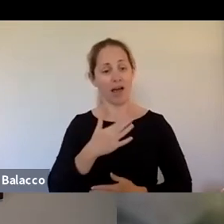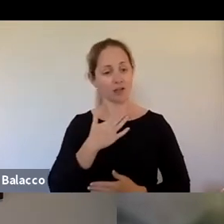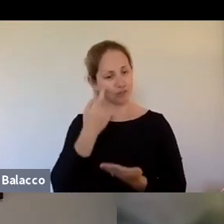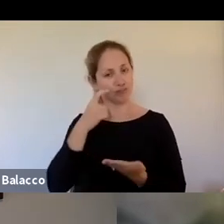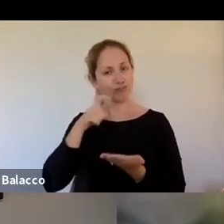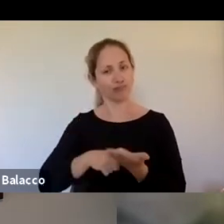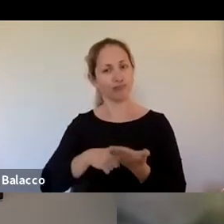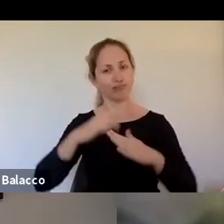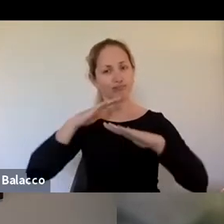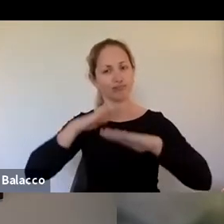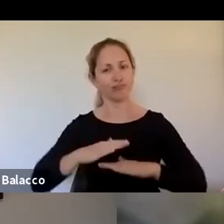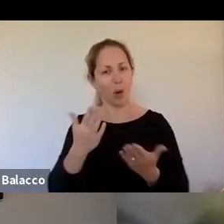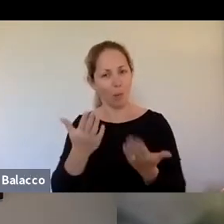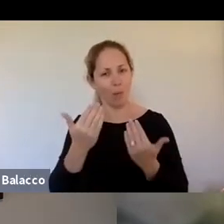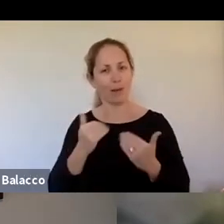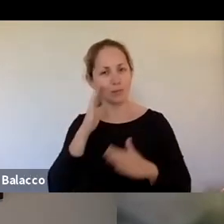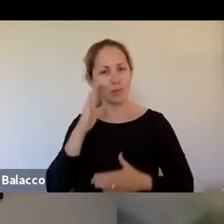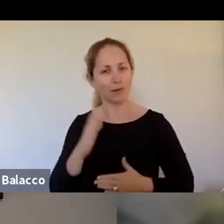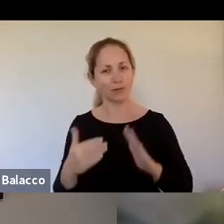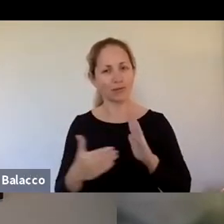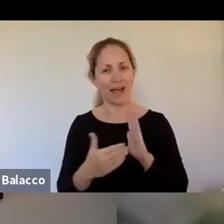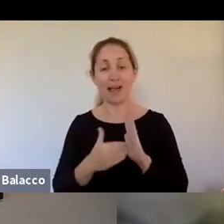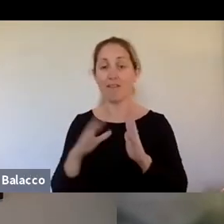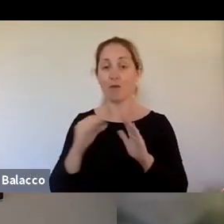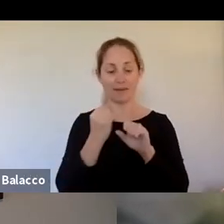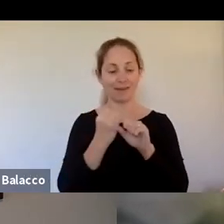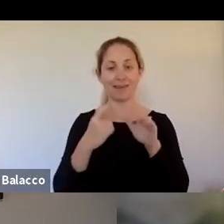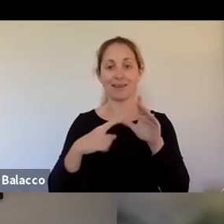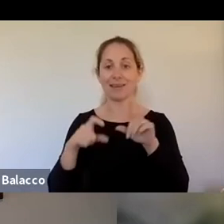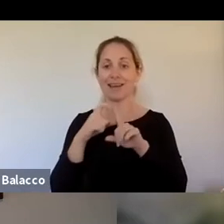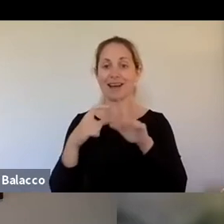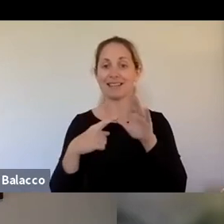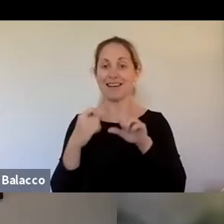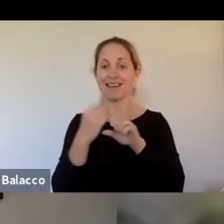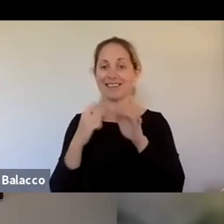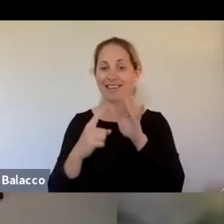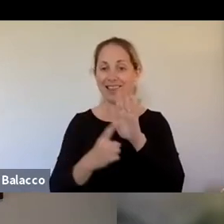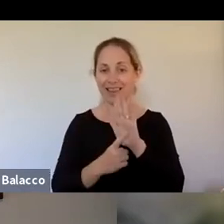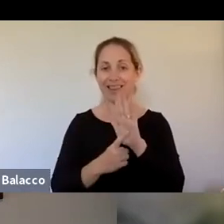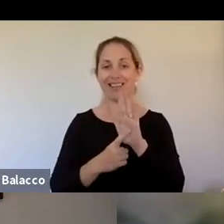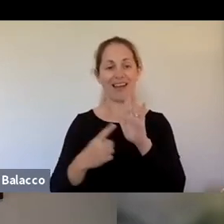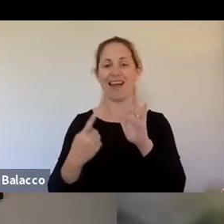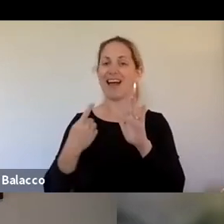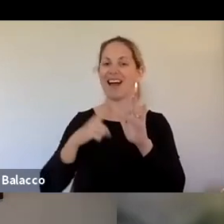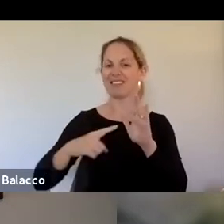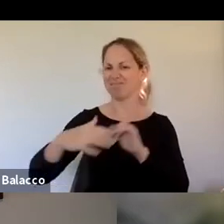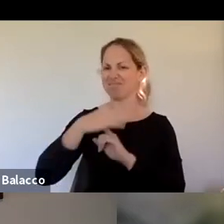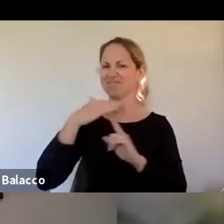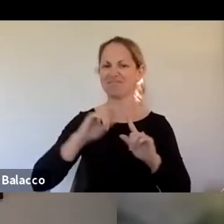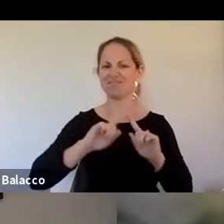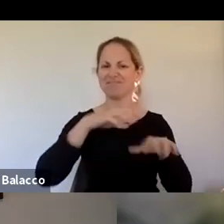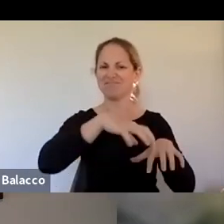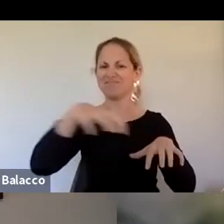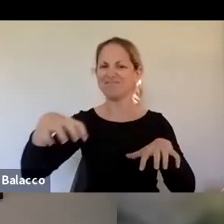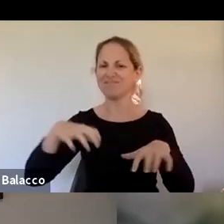Gadigal and Wangal people of the Eora Nation. I'd also like to acknowledge the many nations throughout Australia that we're gathering from